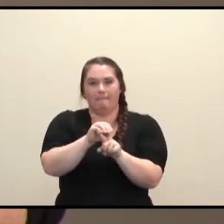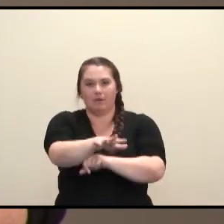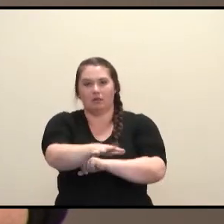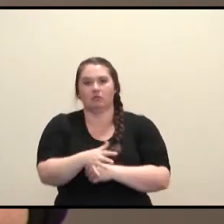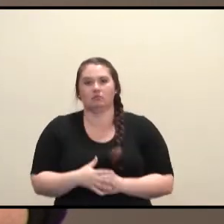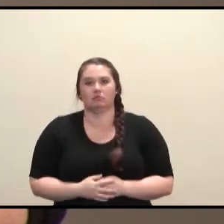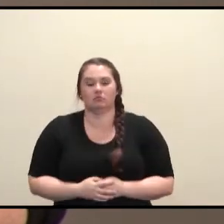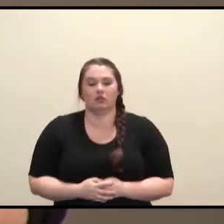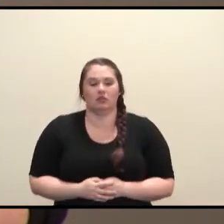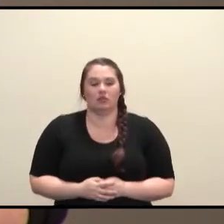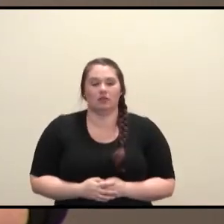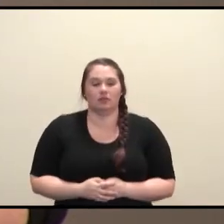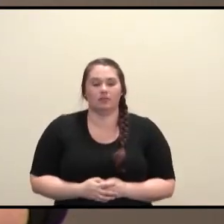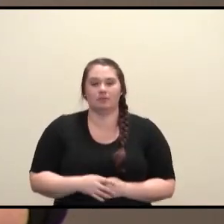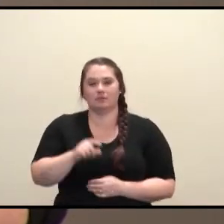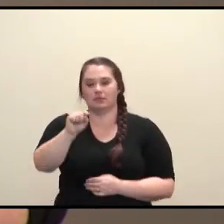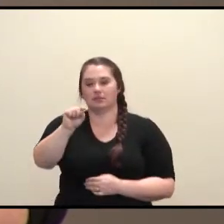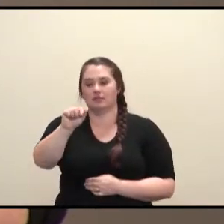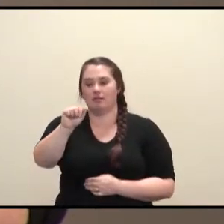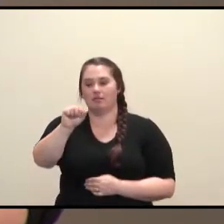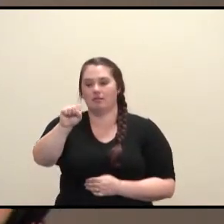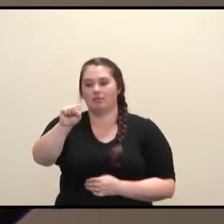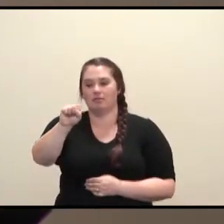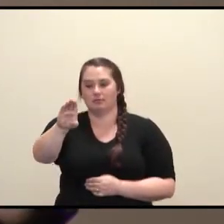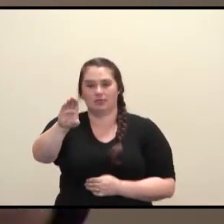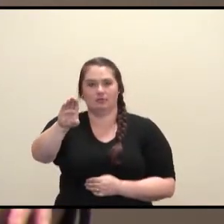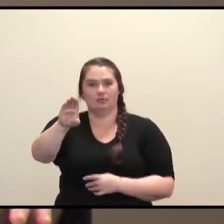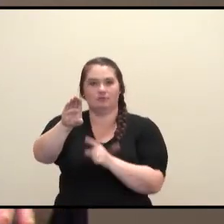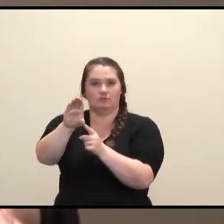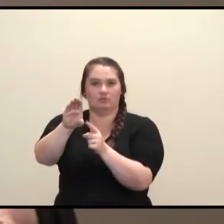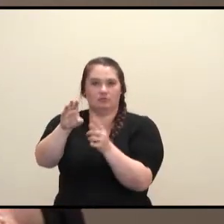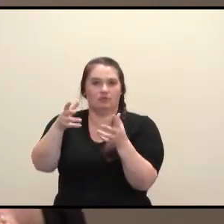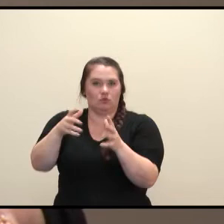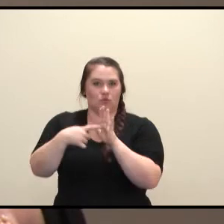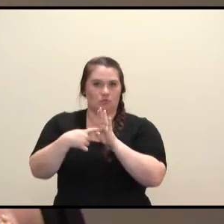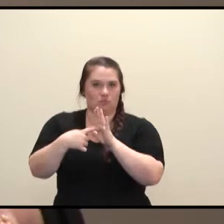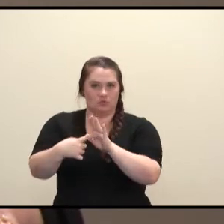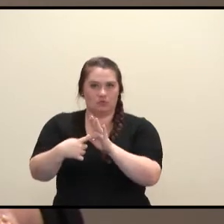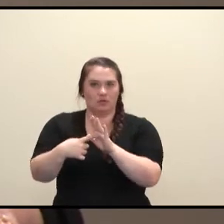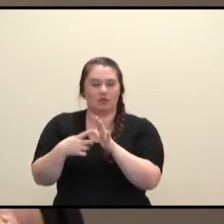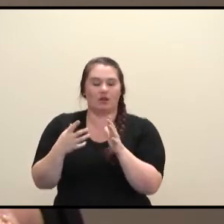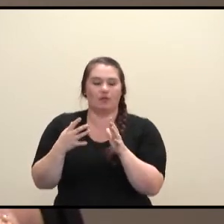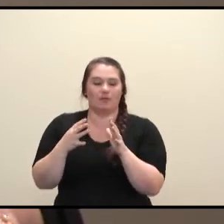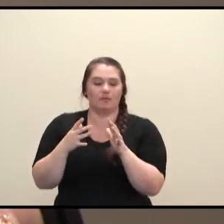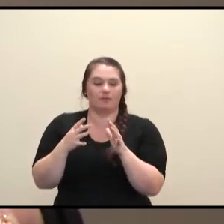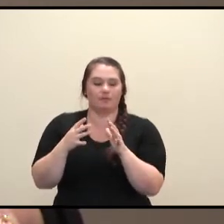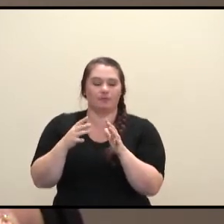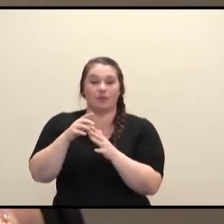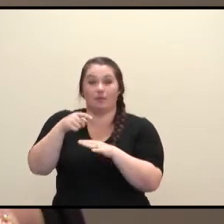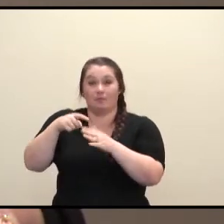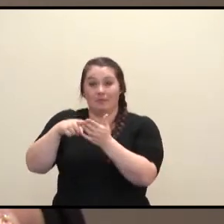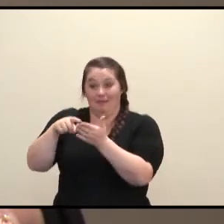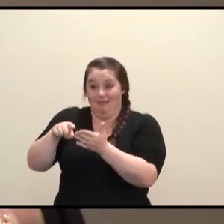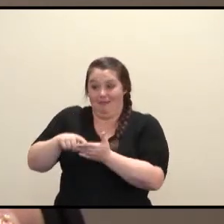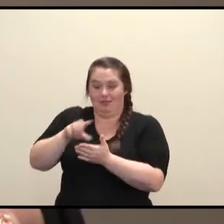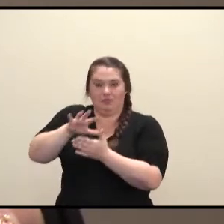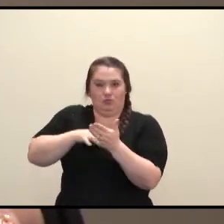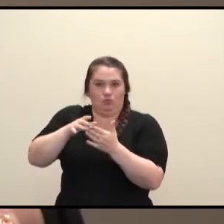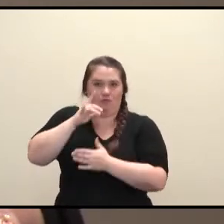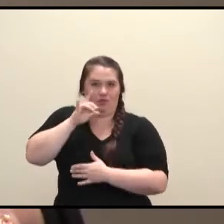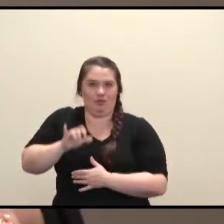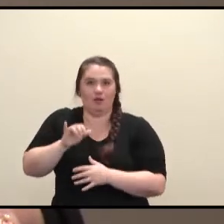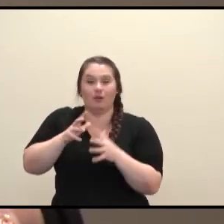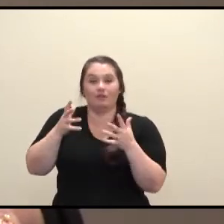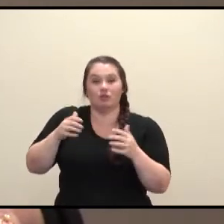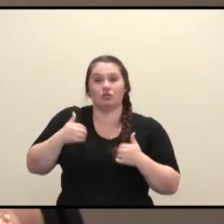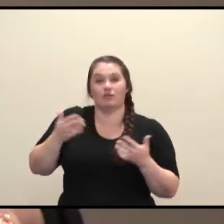after TASB. We have our TASB representative here to talk about our pay schedules. But we do